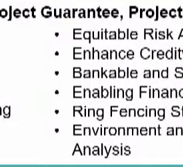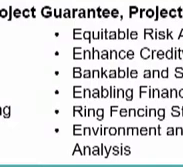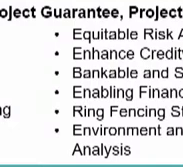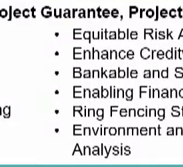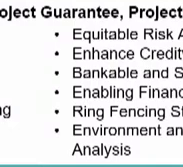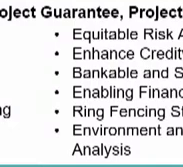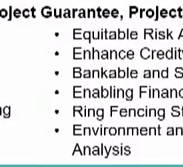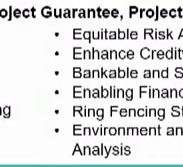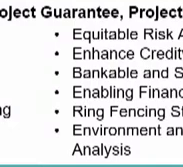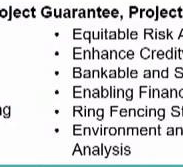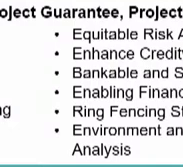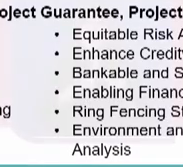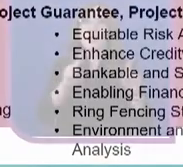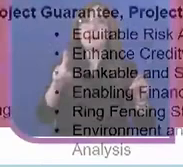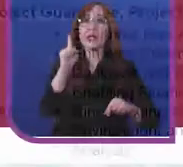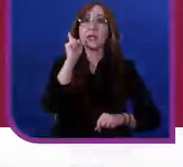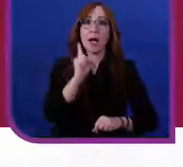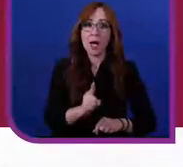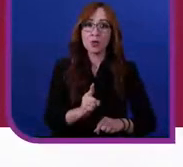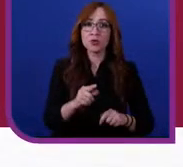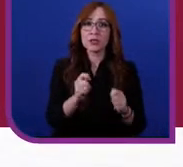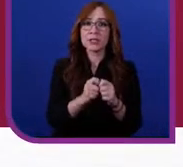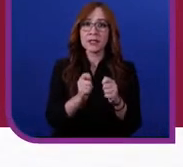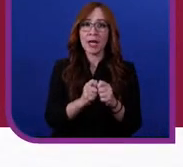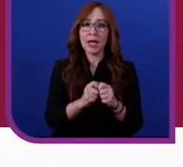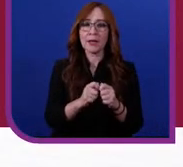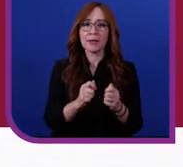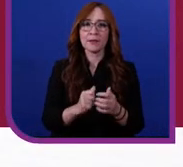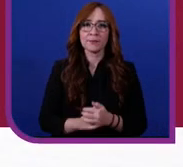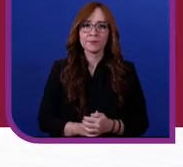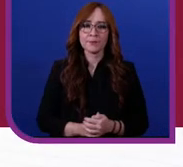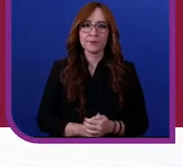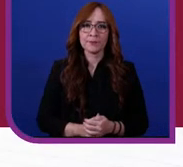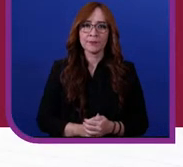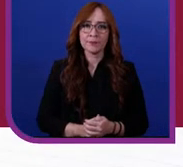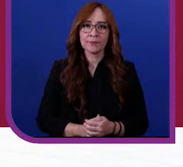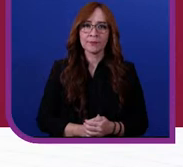mandated by providing the grand without the more ready